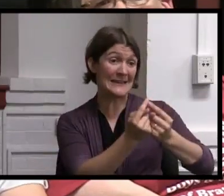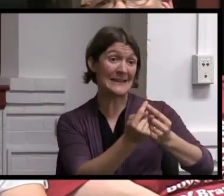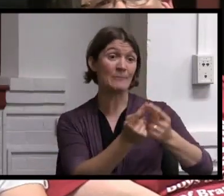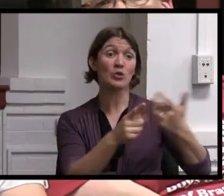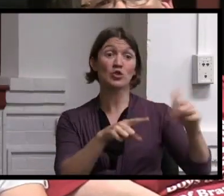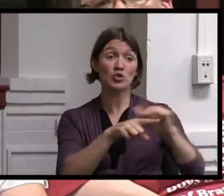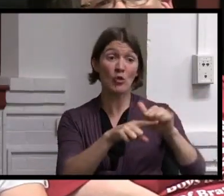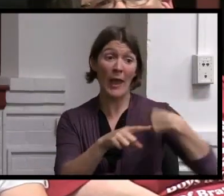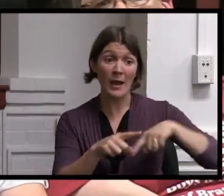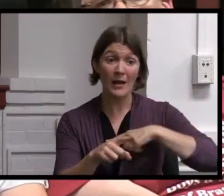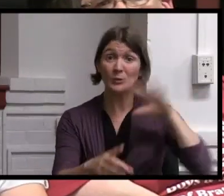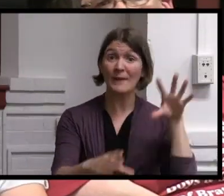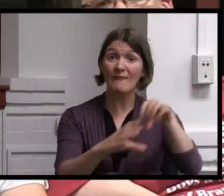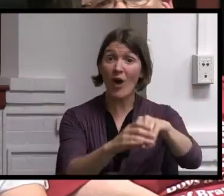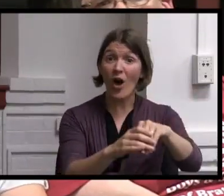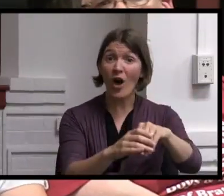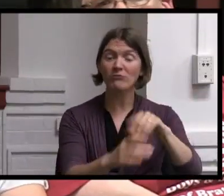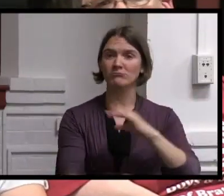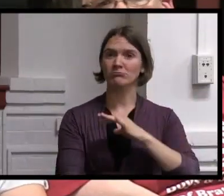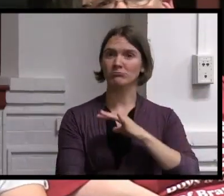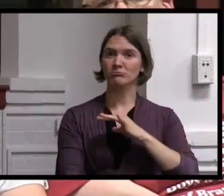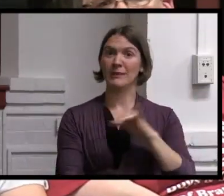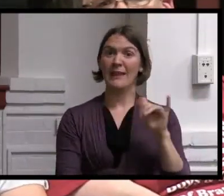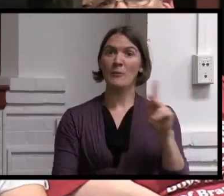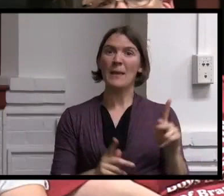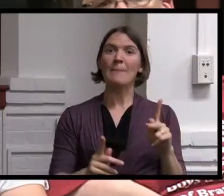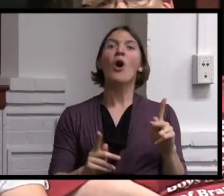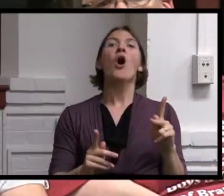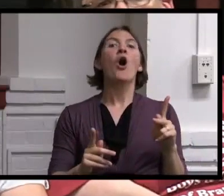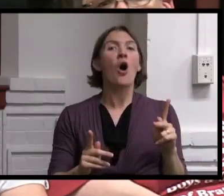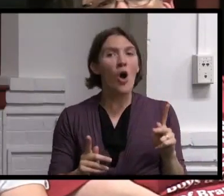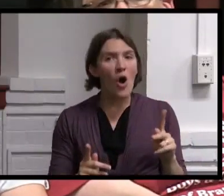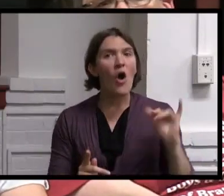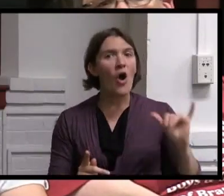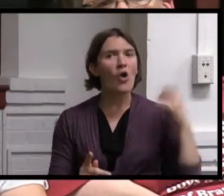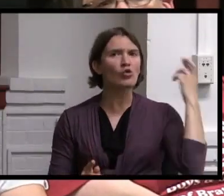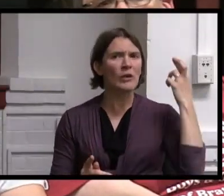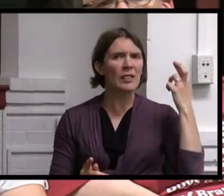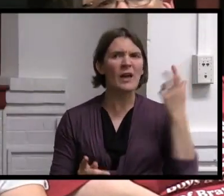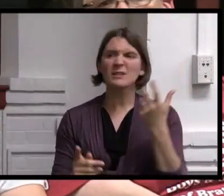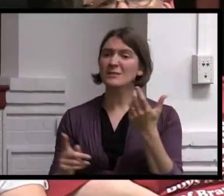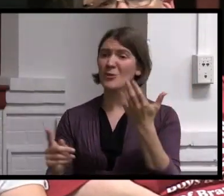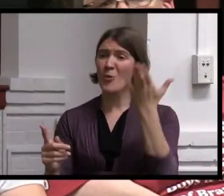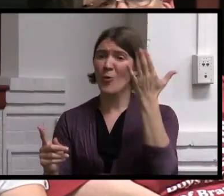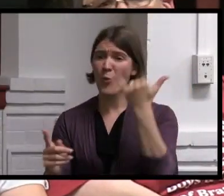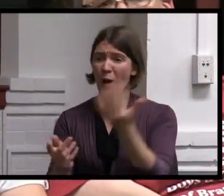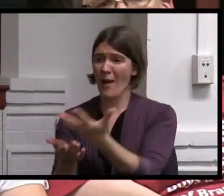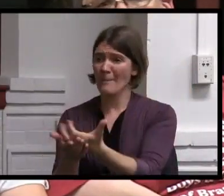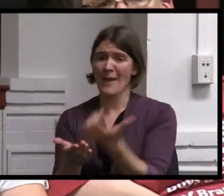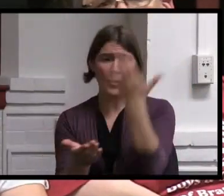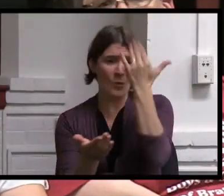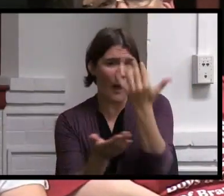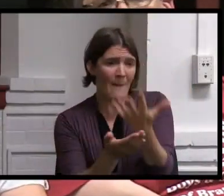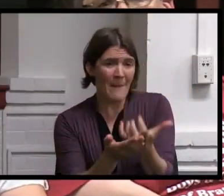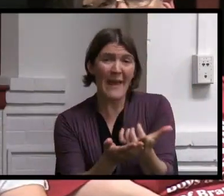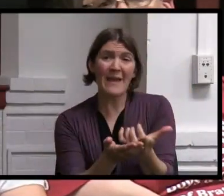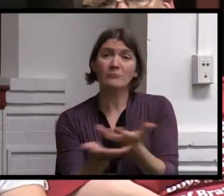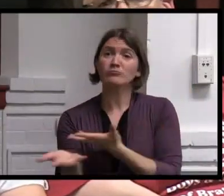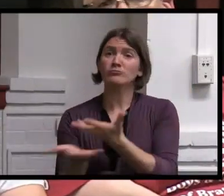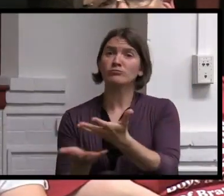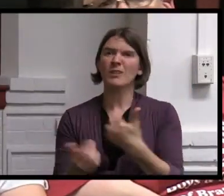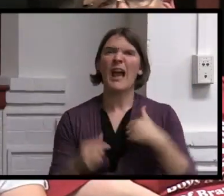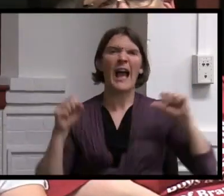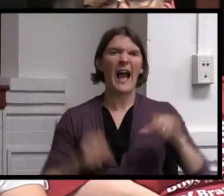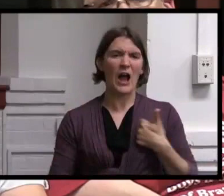some training, if people are disposed to kind of maybe figuring out what some of those reasons are. And there's one thing I couldn't find